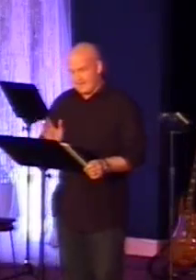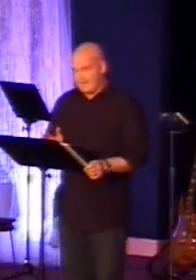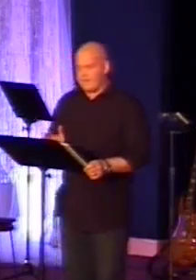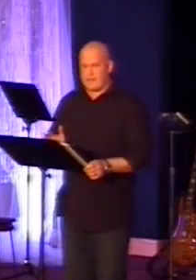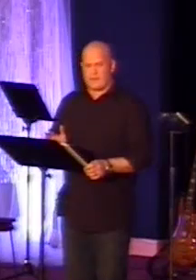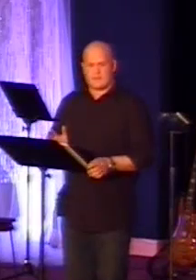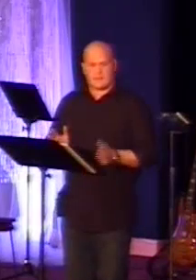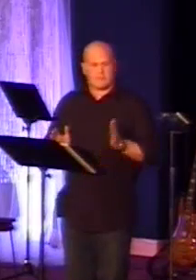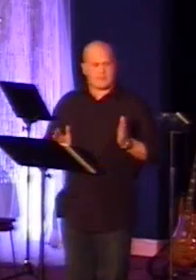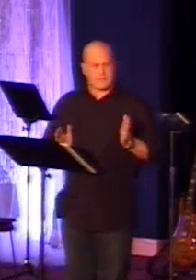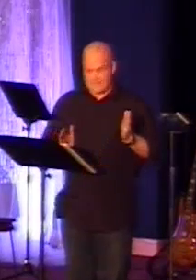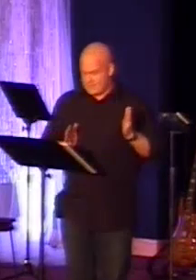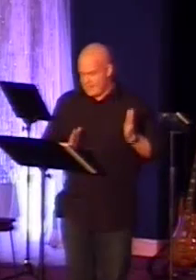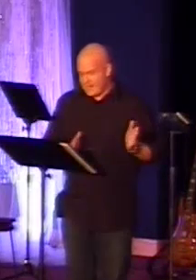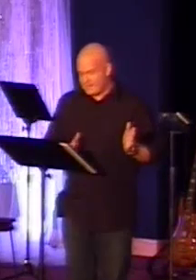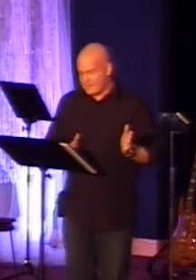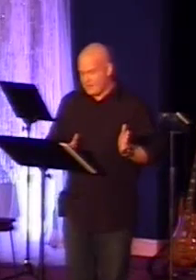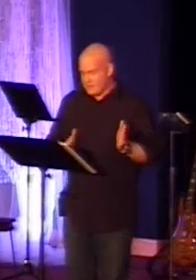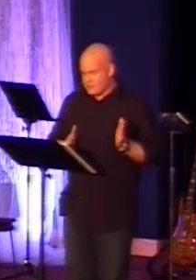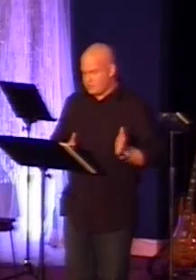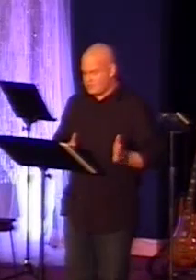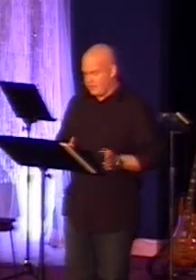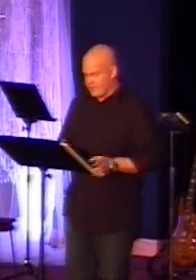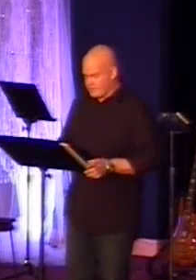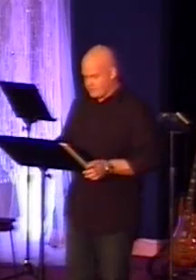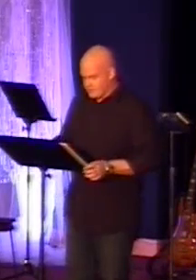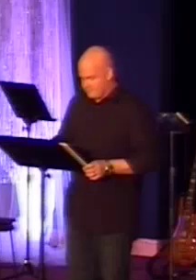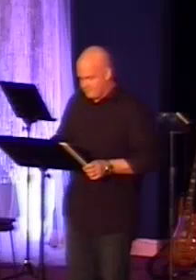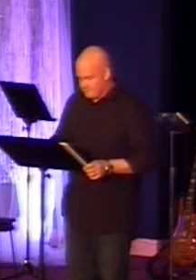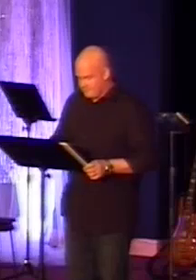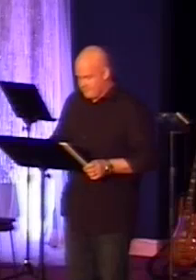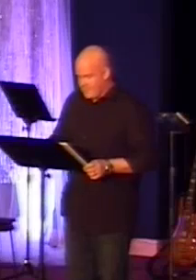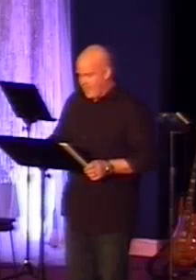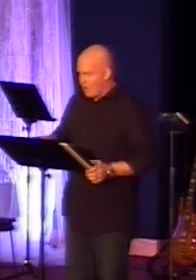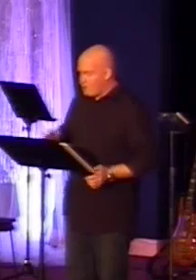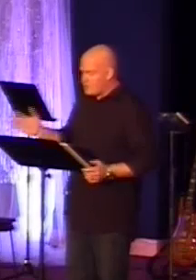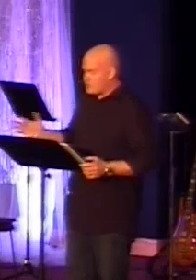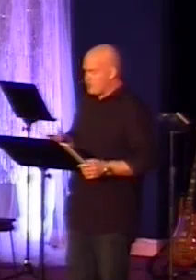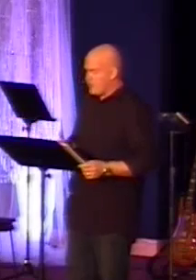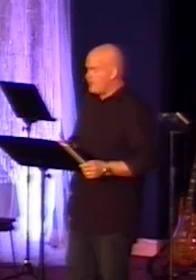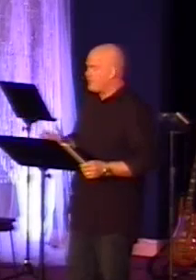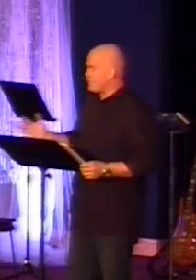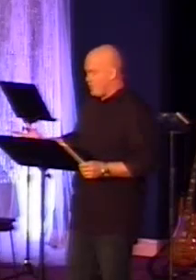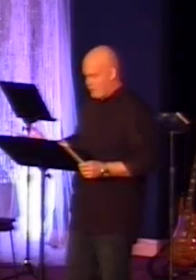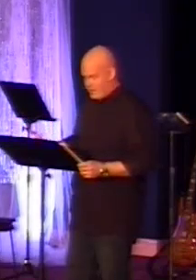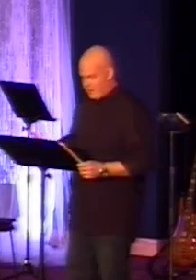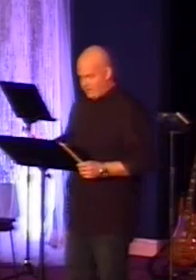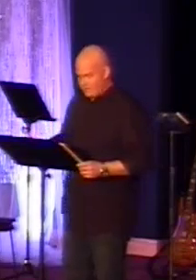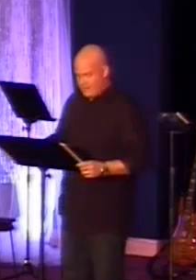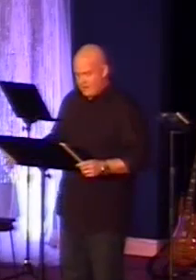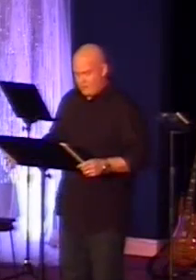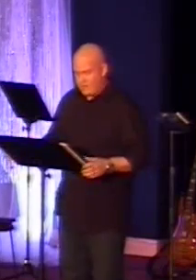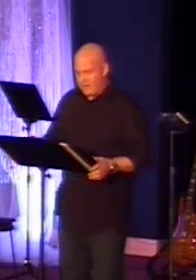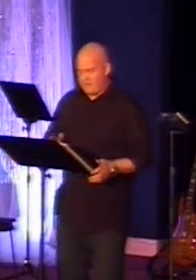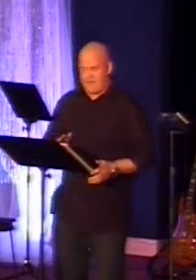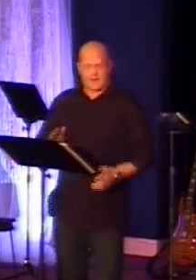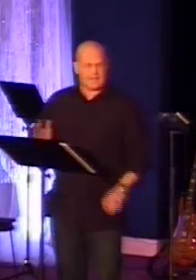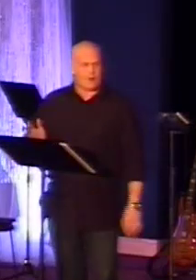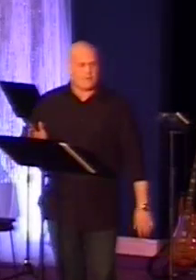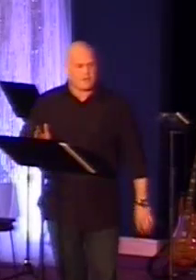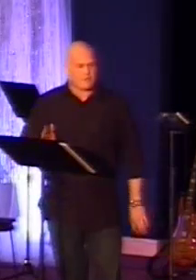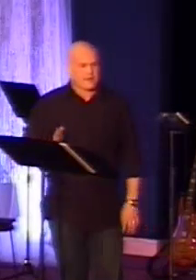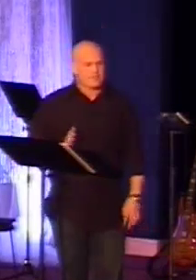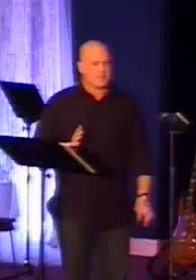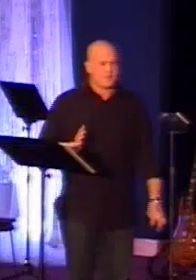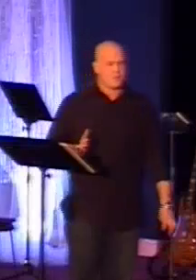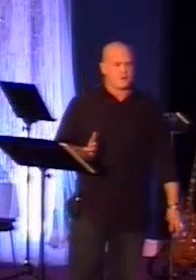that giving is connected to your salvation. How much you give or don't give will not affect how